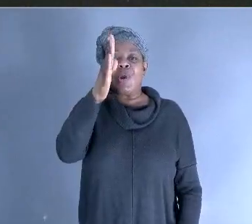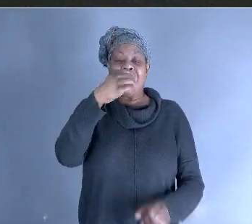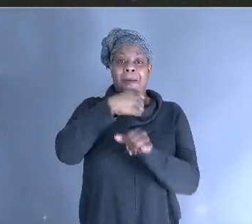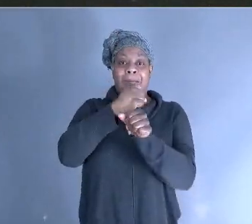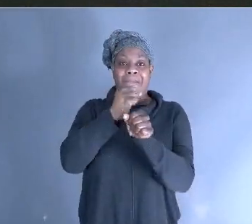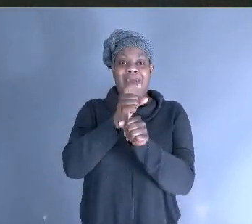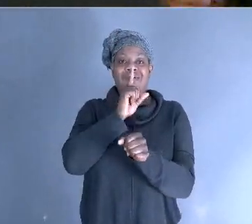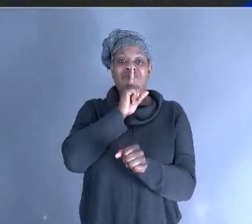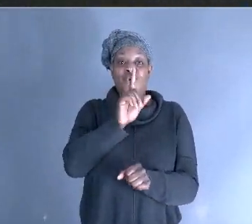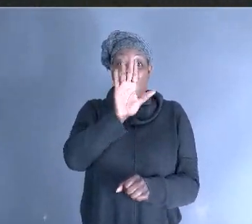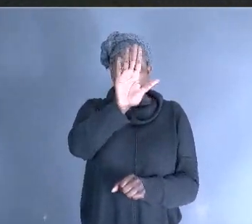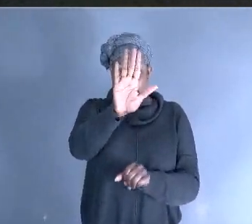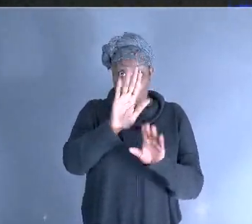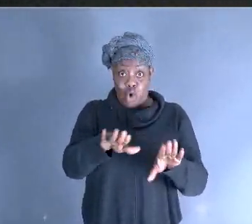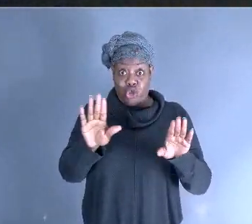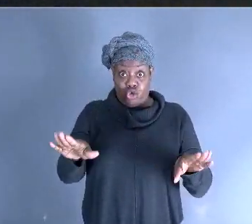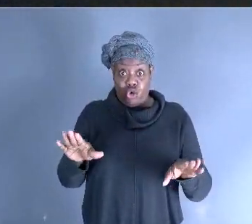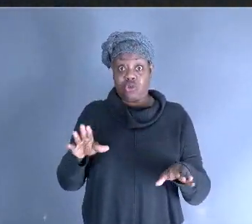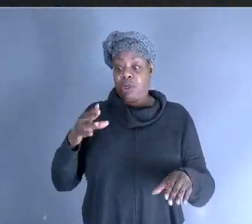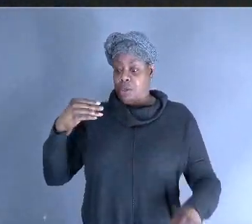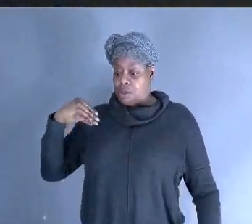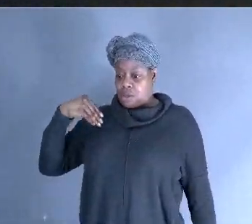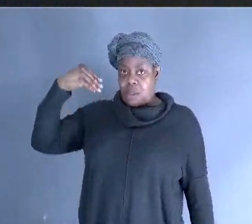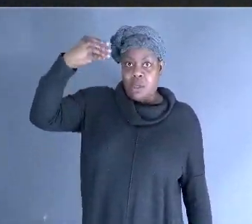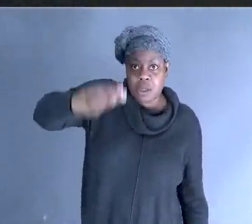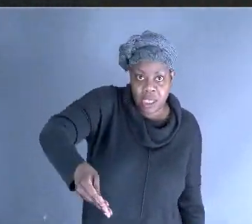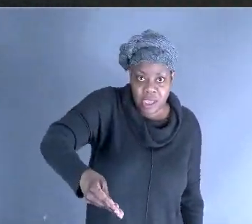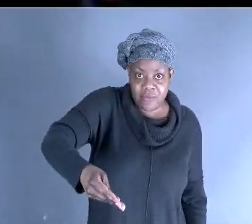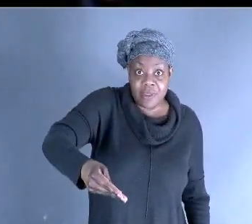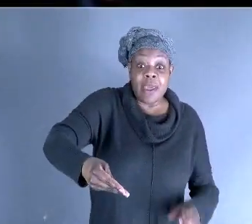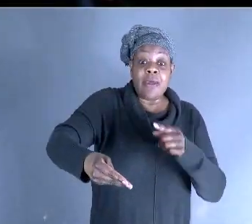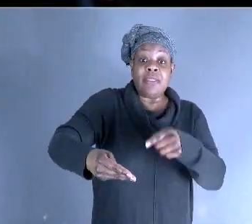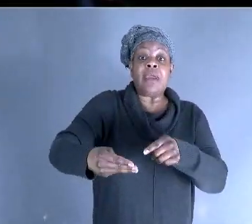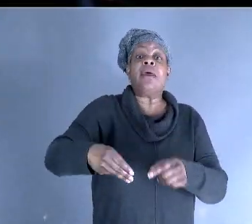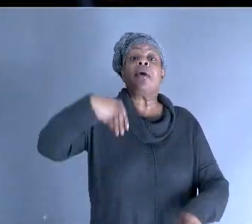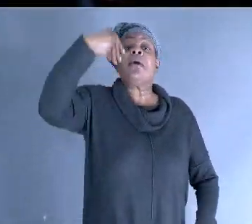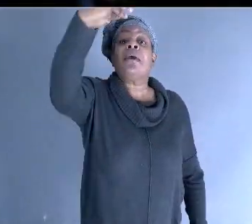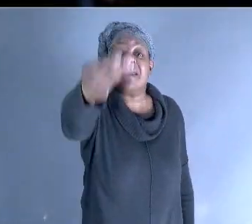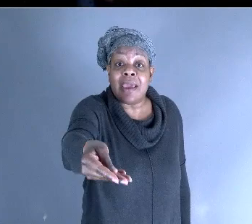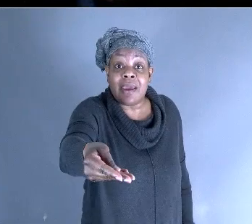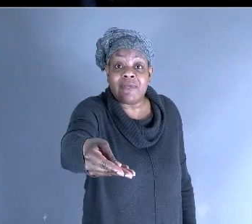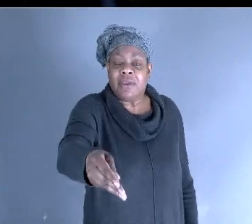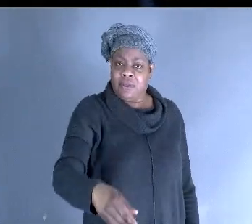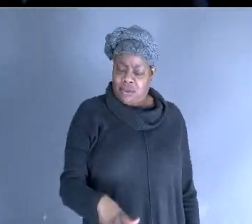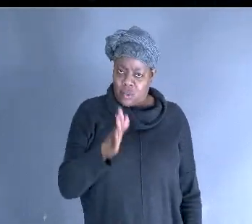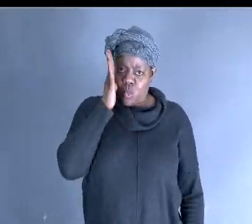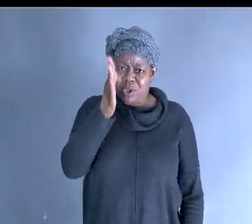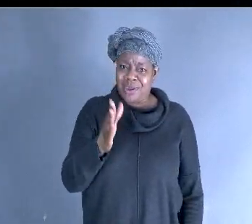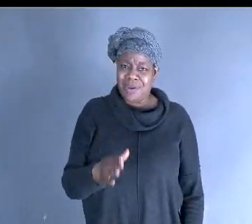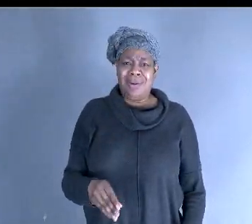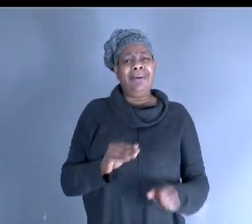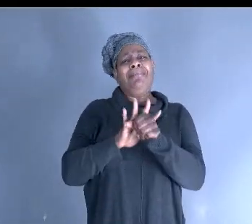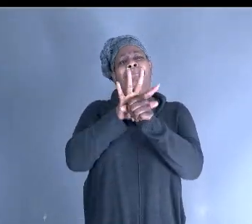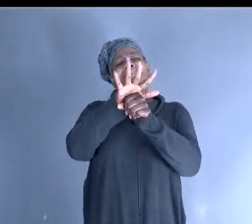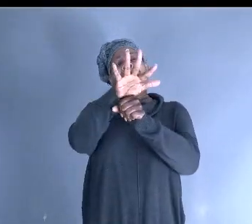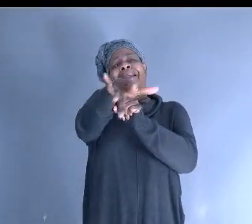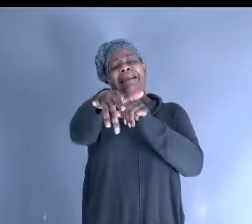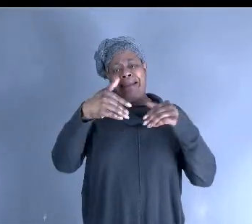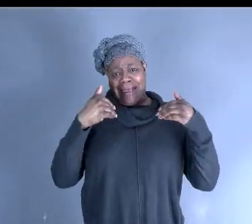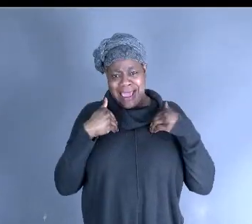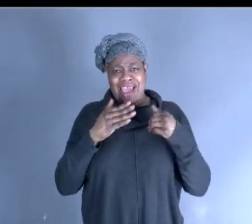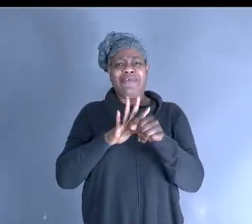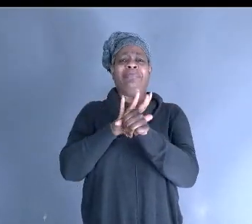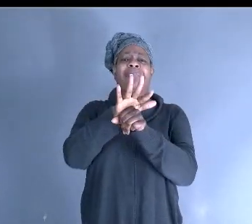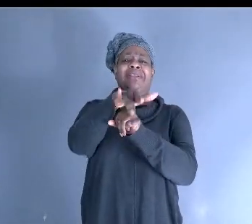leave something to your children's children's children. Let me say it over here. You're going to have more than enough. You're going to have so much.